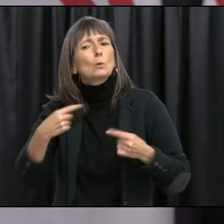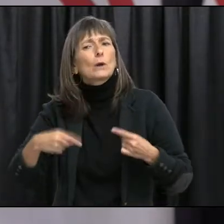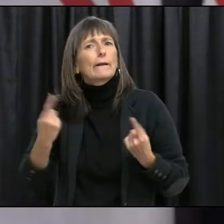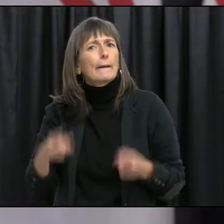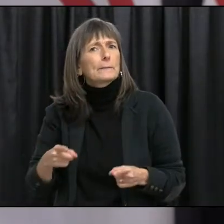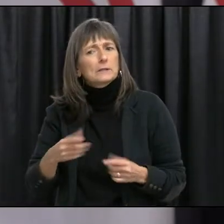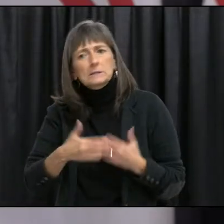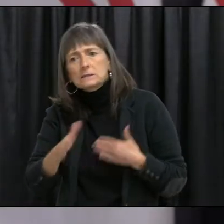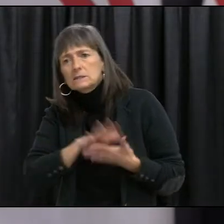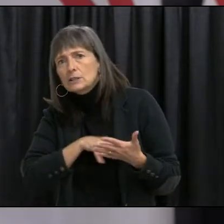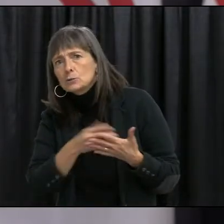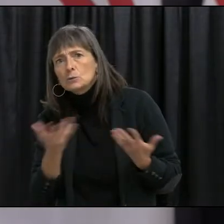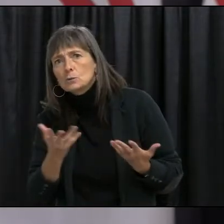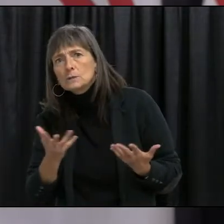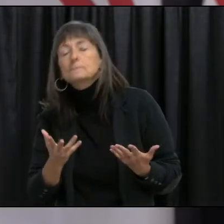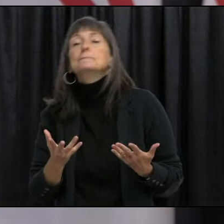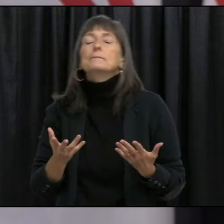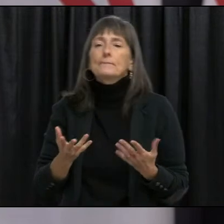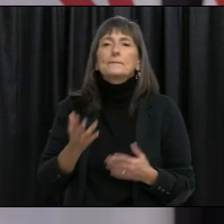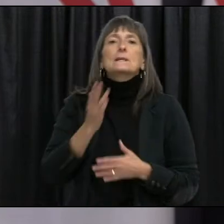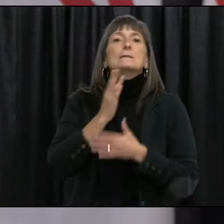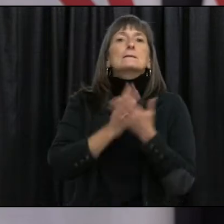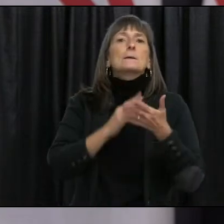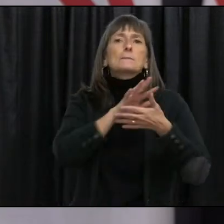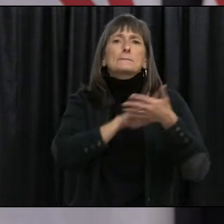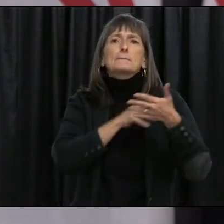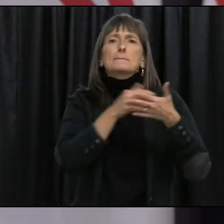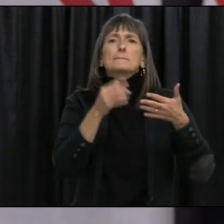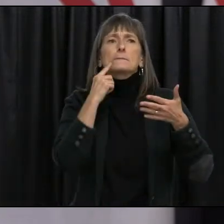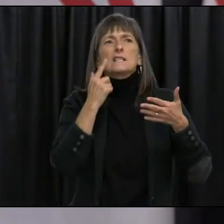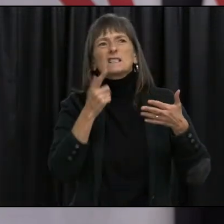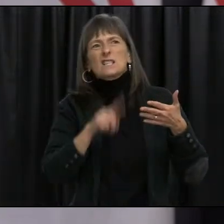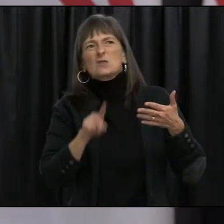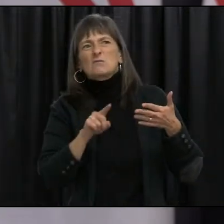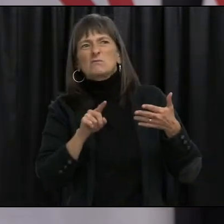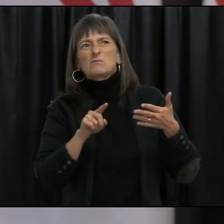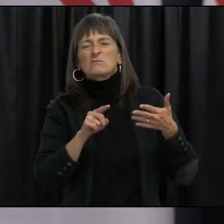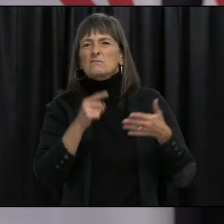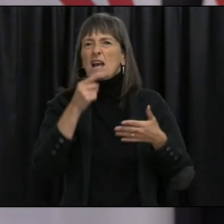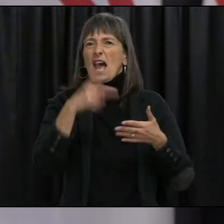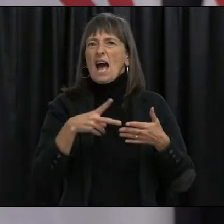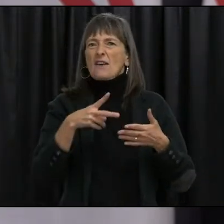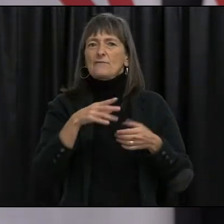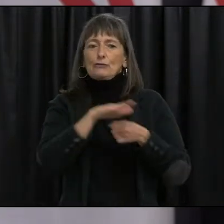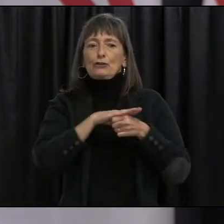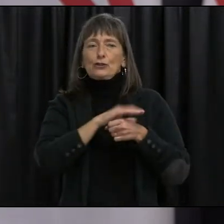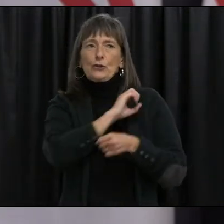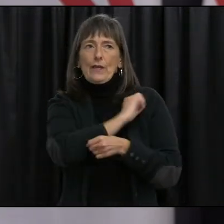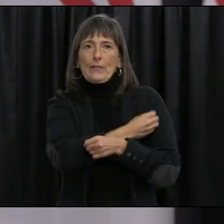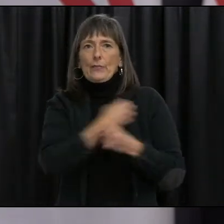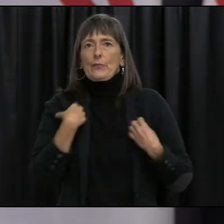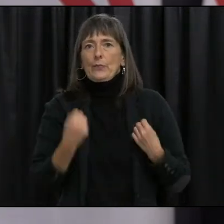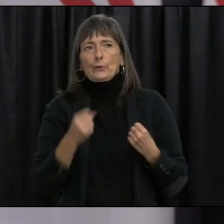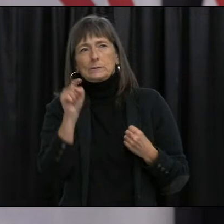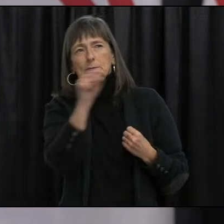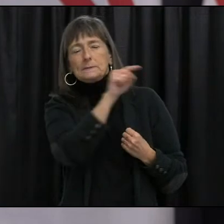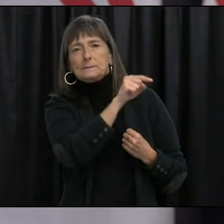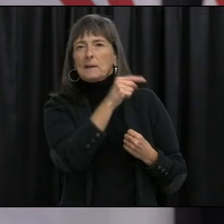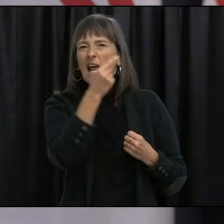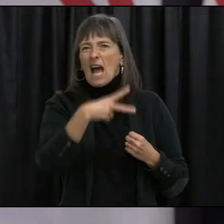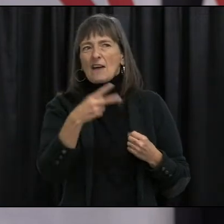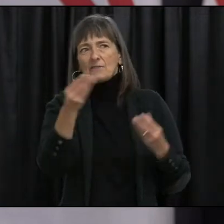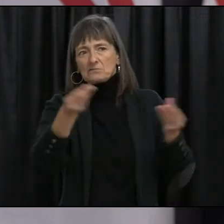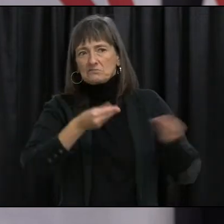seen schedules of clinics from at least half of the regional health authorities. The go-live date for public